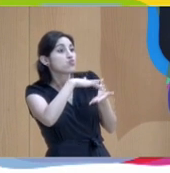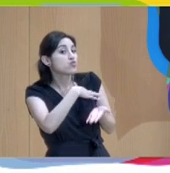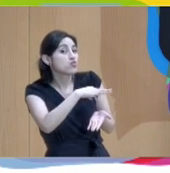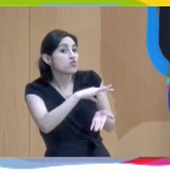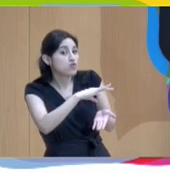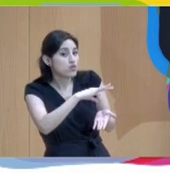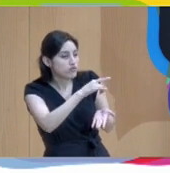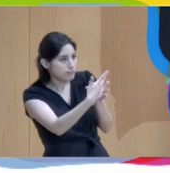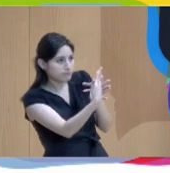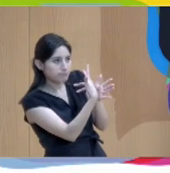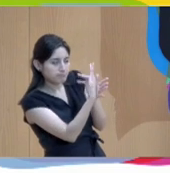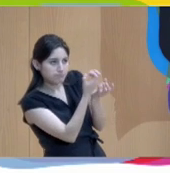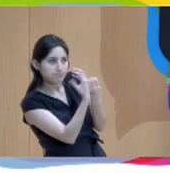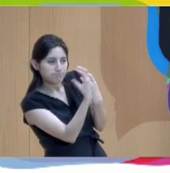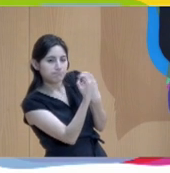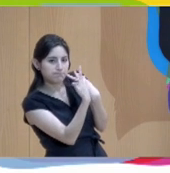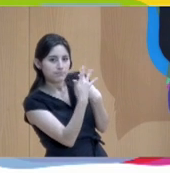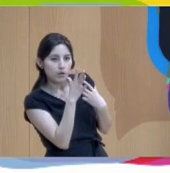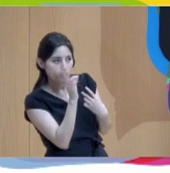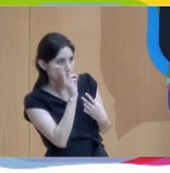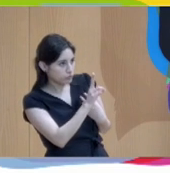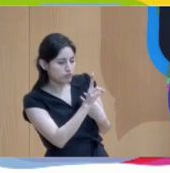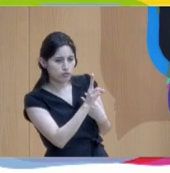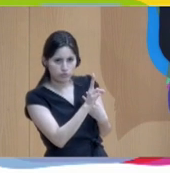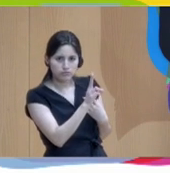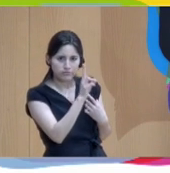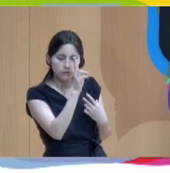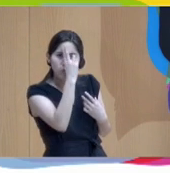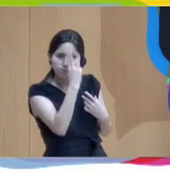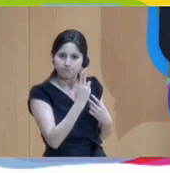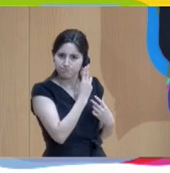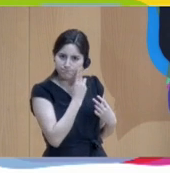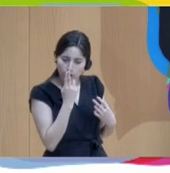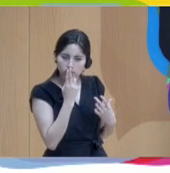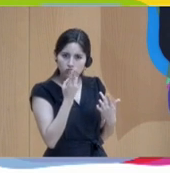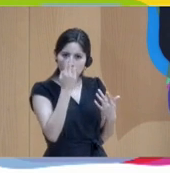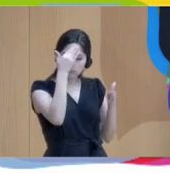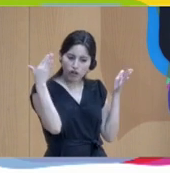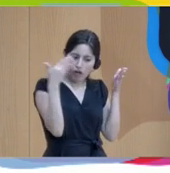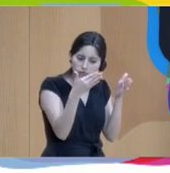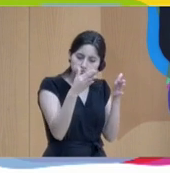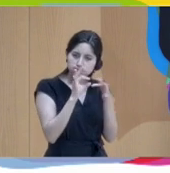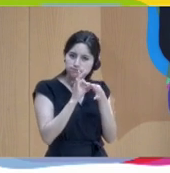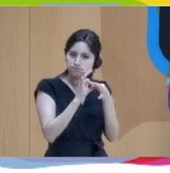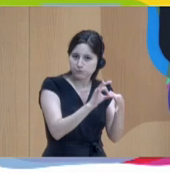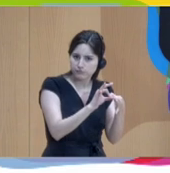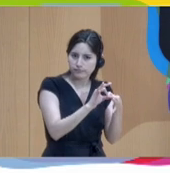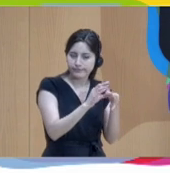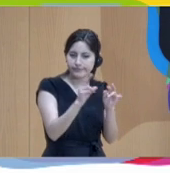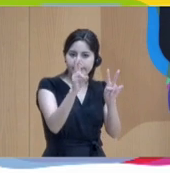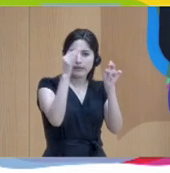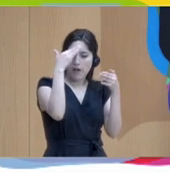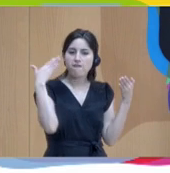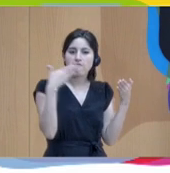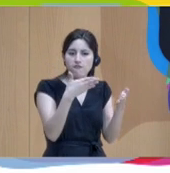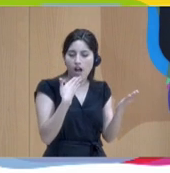in this dialogical approach. And then, hope to you, all three, you